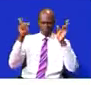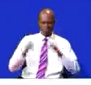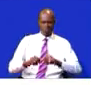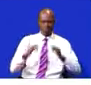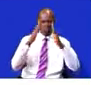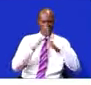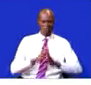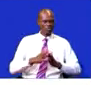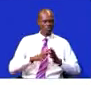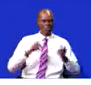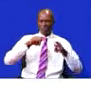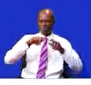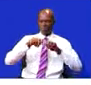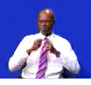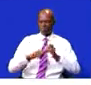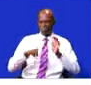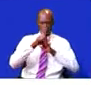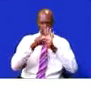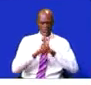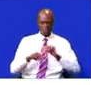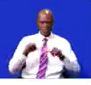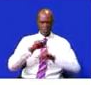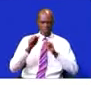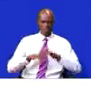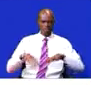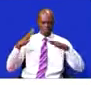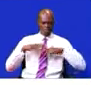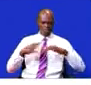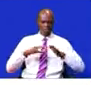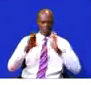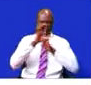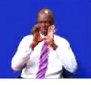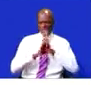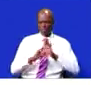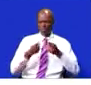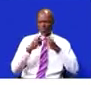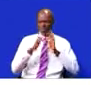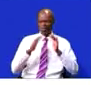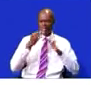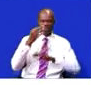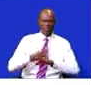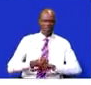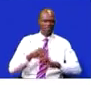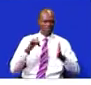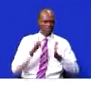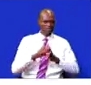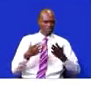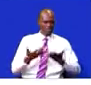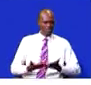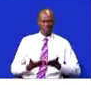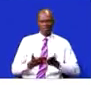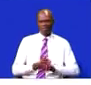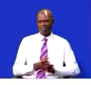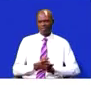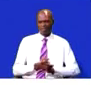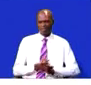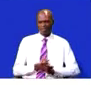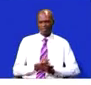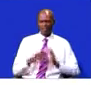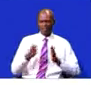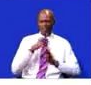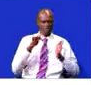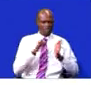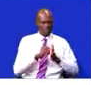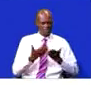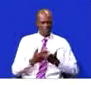pacho kaendi kaachiel kod ratiro mar oganda ma thur kaendi. Kata kamano bang' ka jomin buche e lo piny owacho e bura no ero ne ogolo ywak